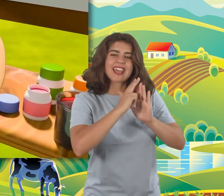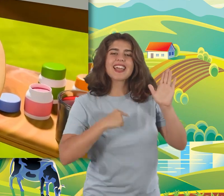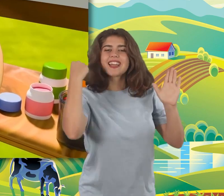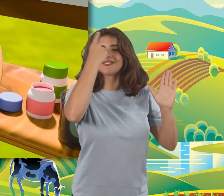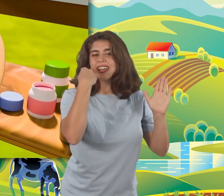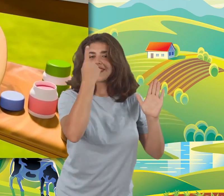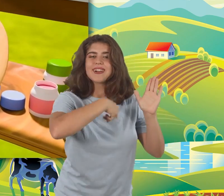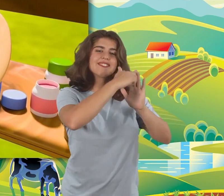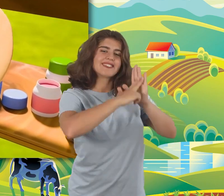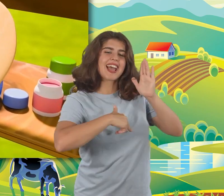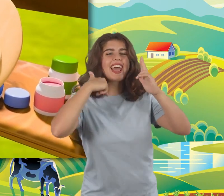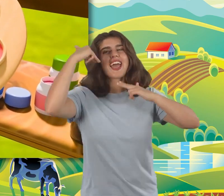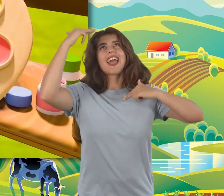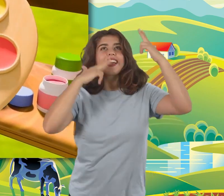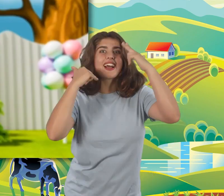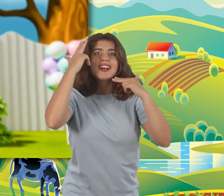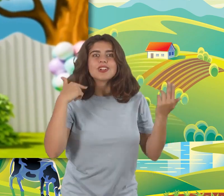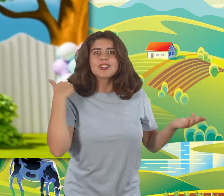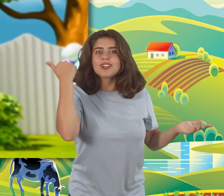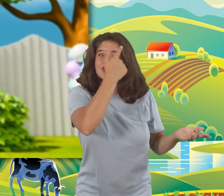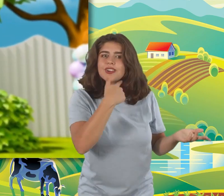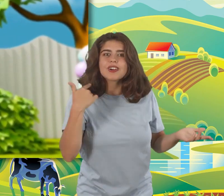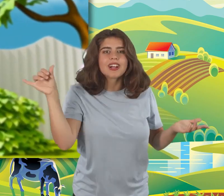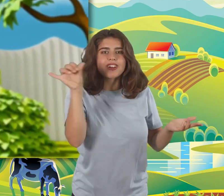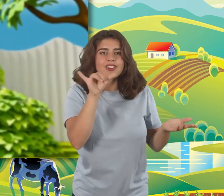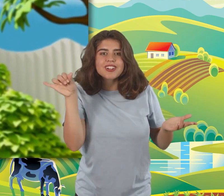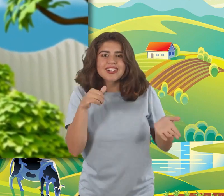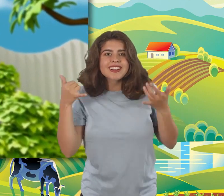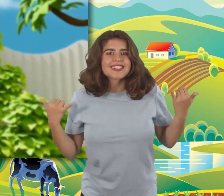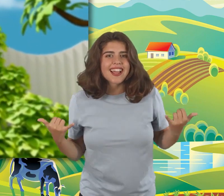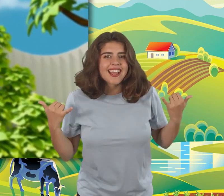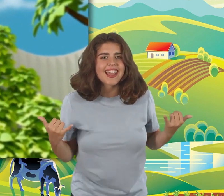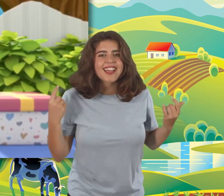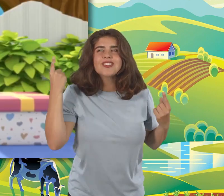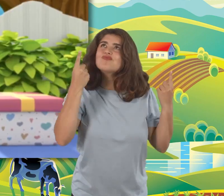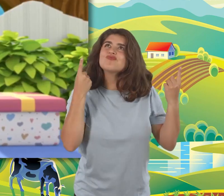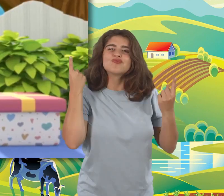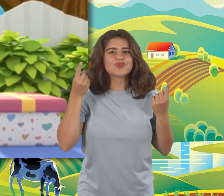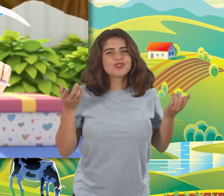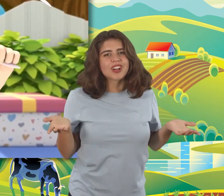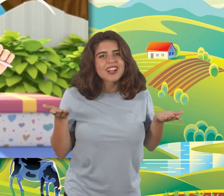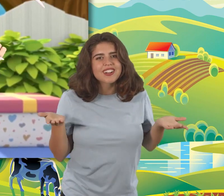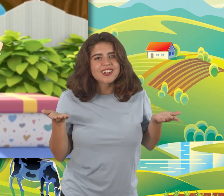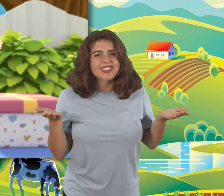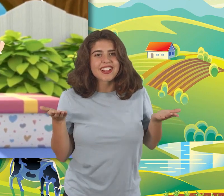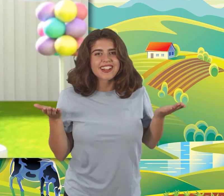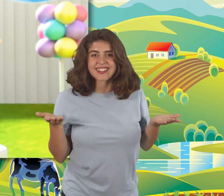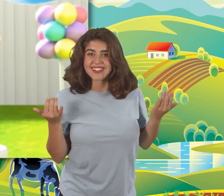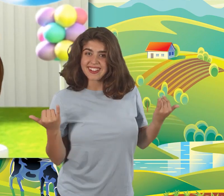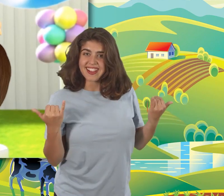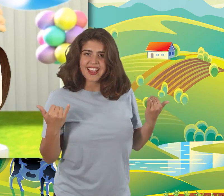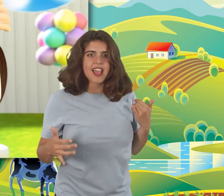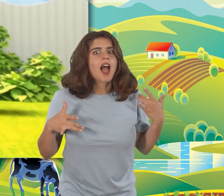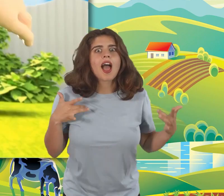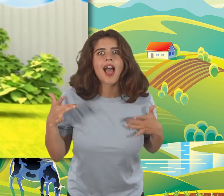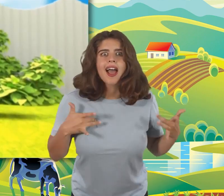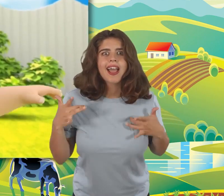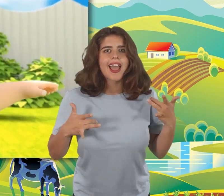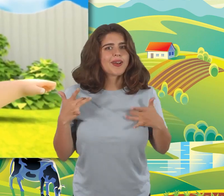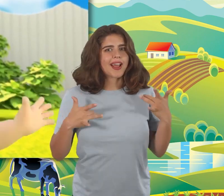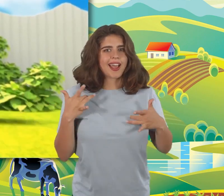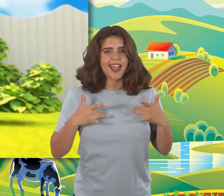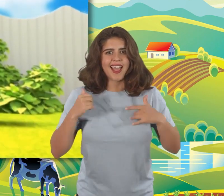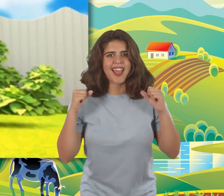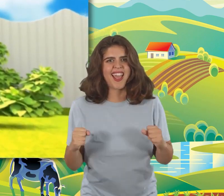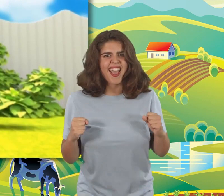Paint, paint, paint my face. Paint it all the way. What do I look like? I